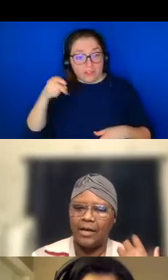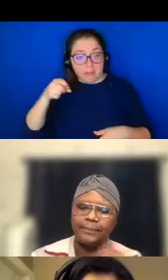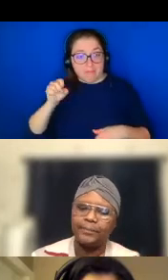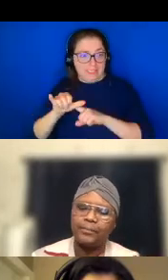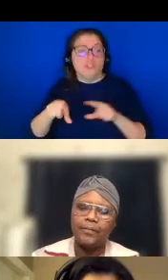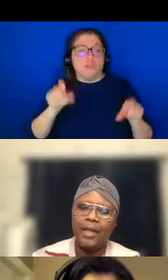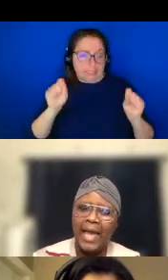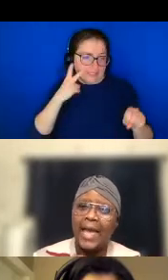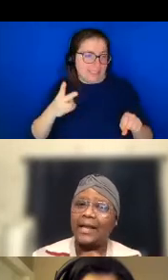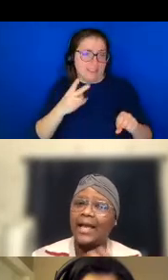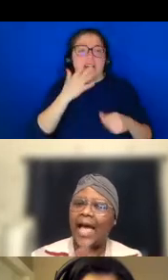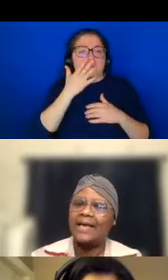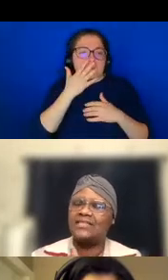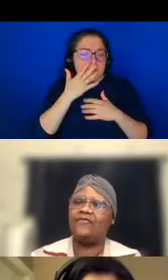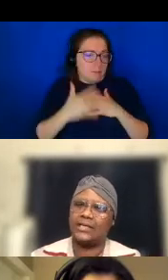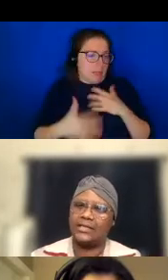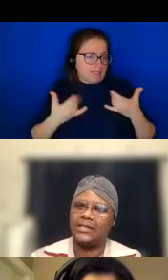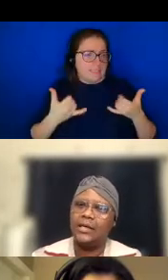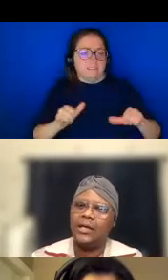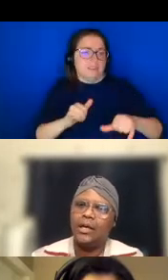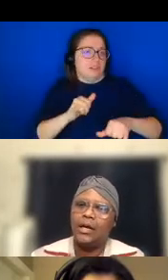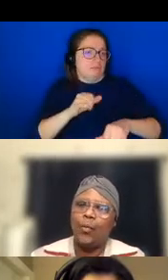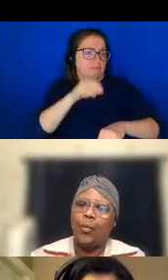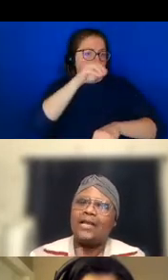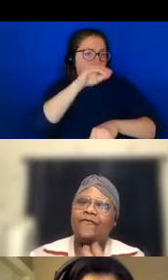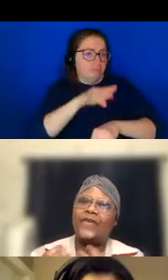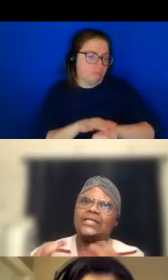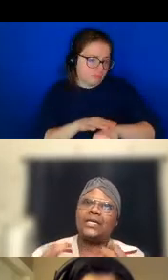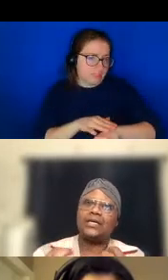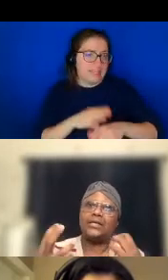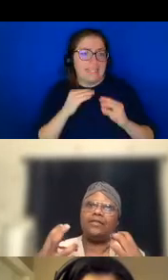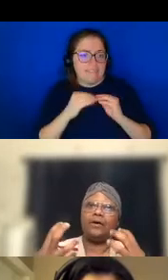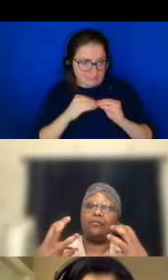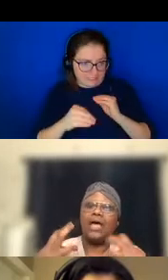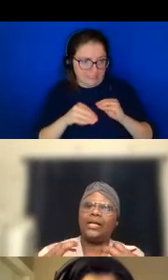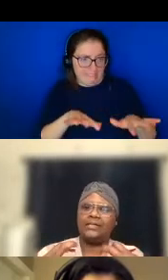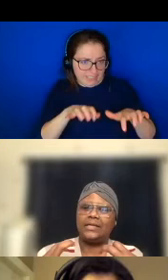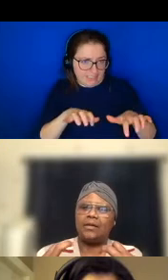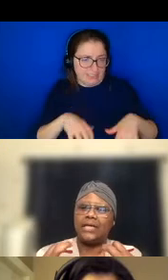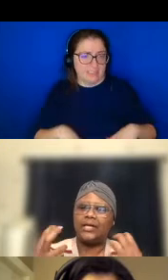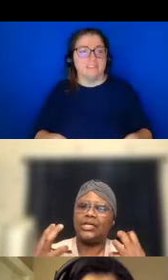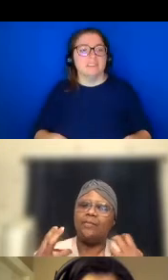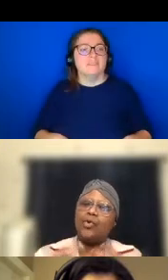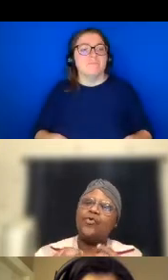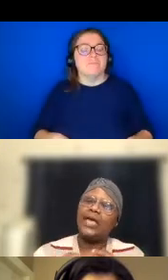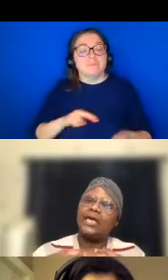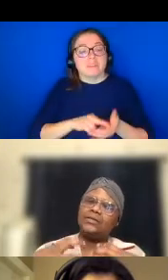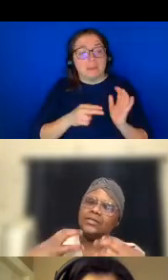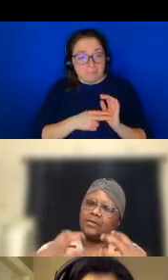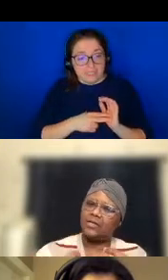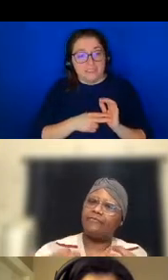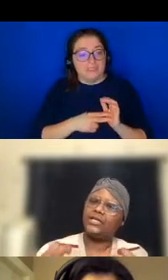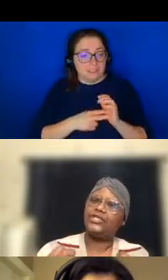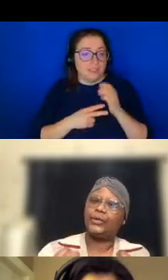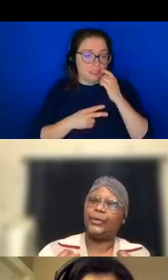area and it has fixed. When it fixes, the red blood cells actually move into